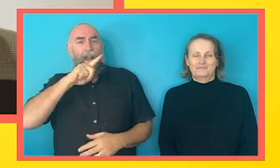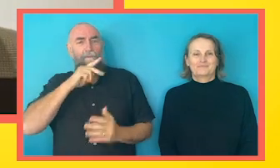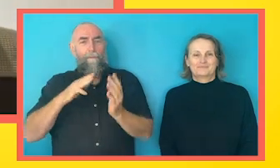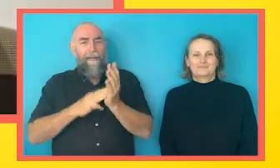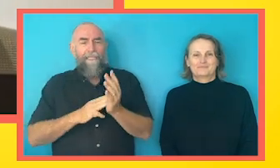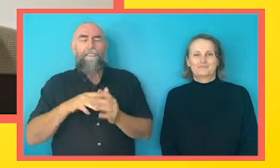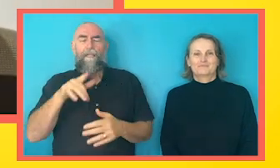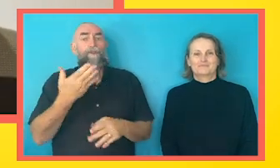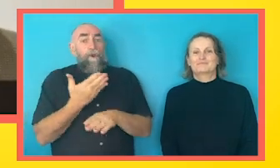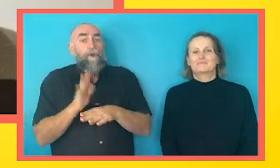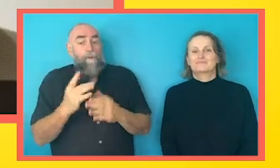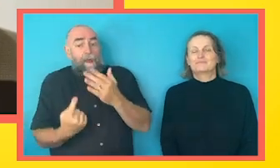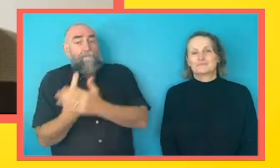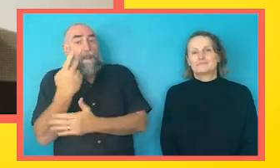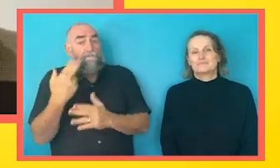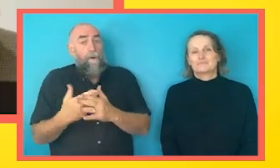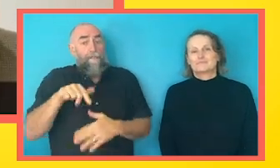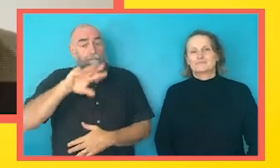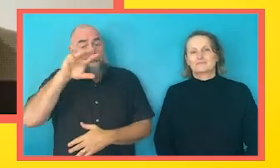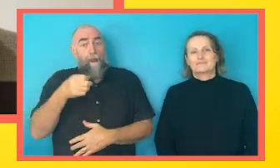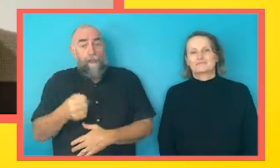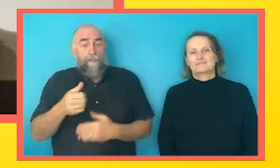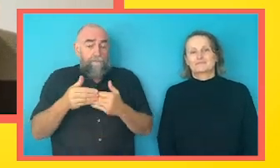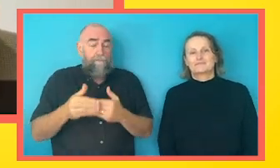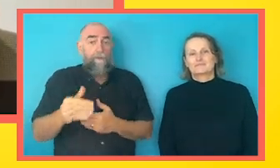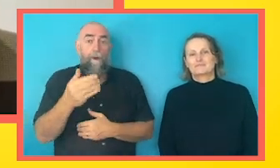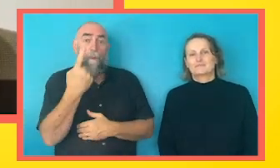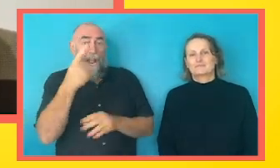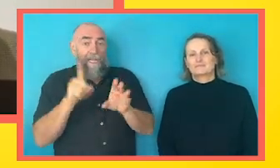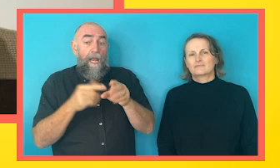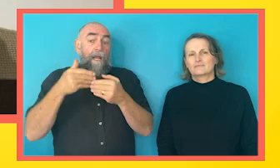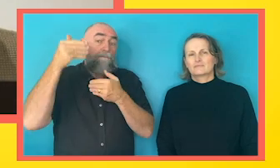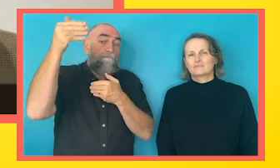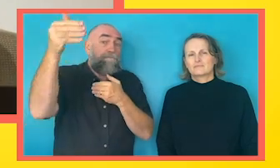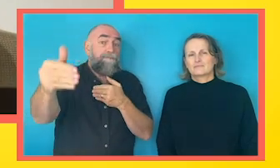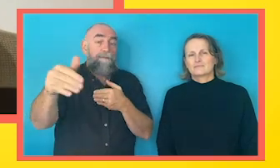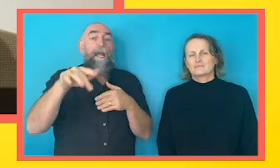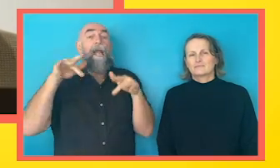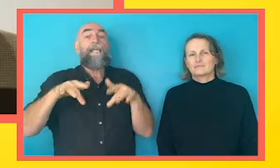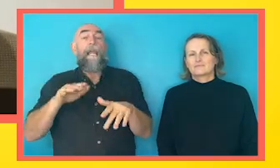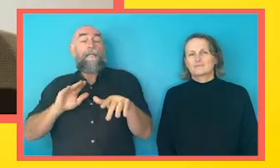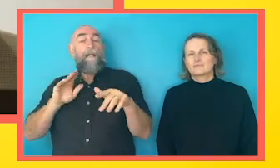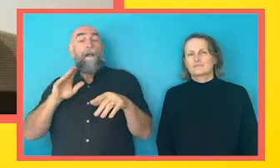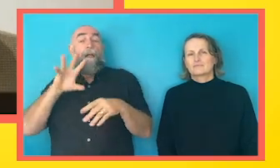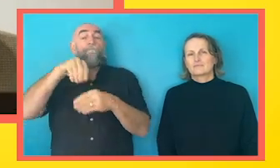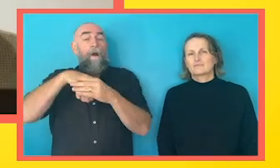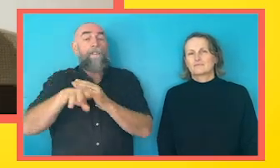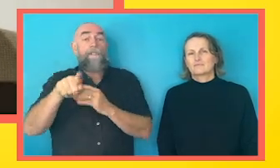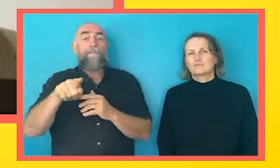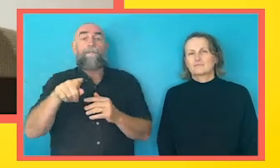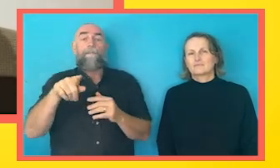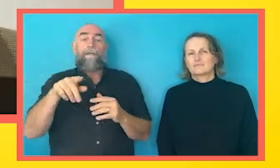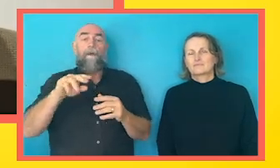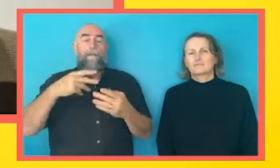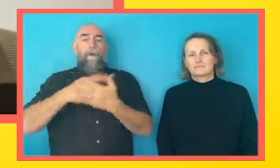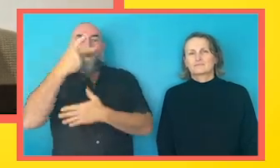for the Paralympic movement, and it's yet to go. I understand. I think maybe it's yet to be introduced to the Paralympic program.